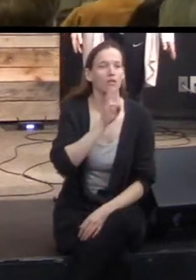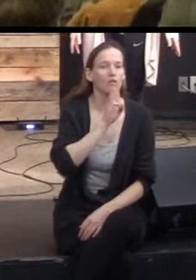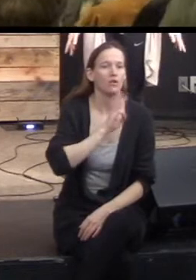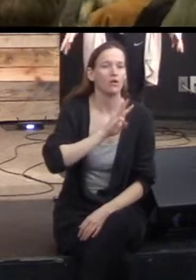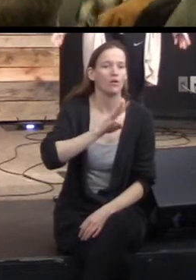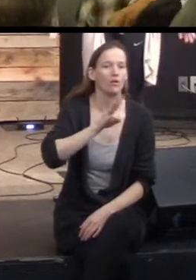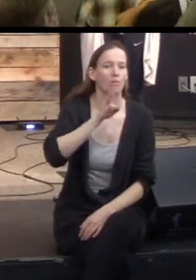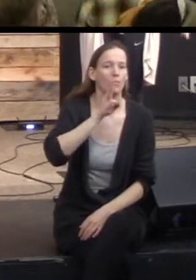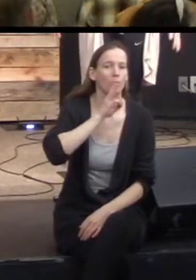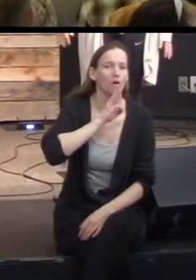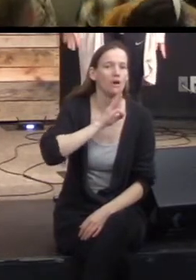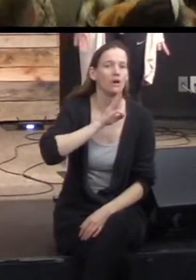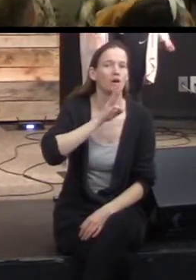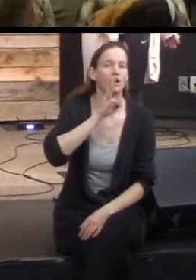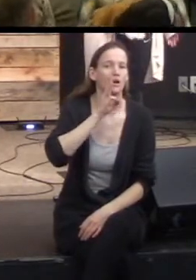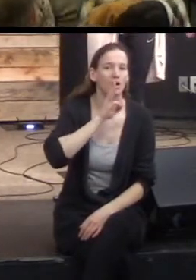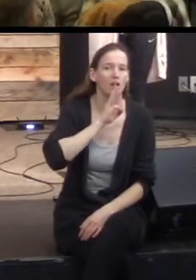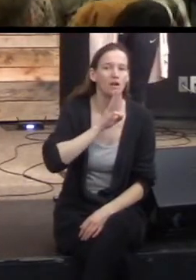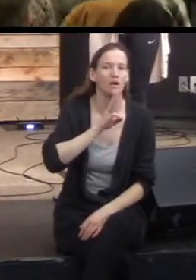trouble the